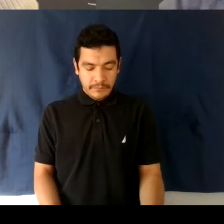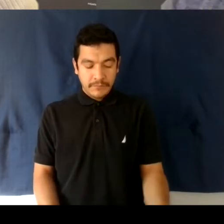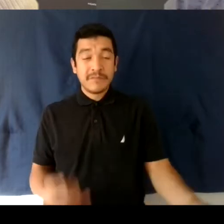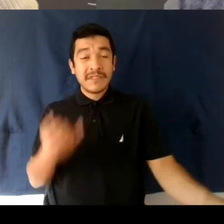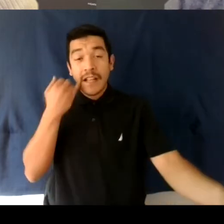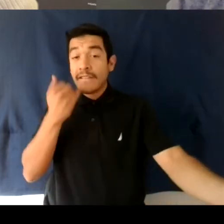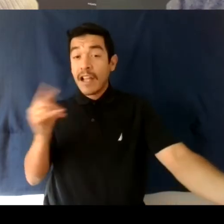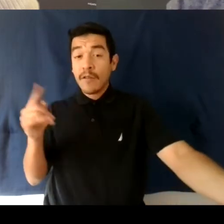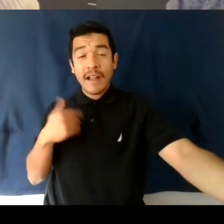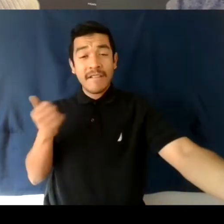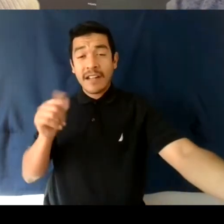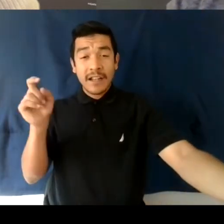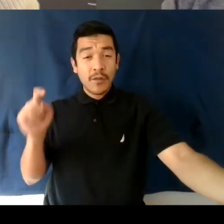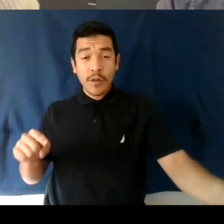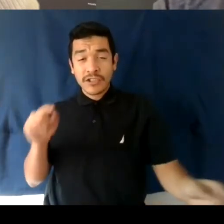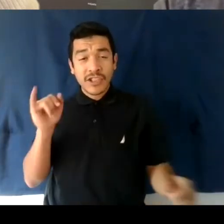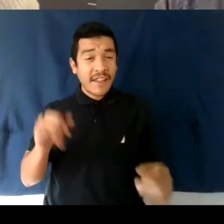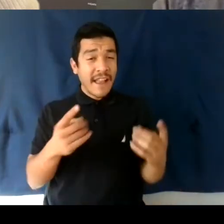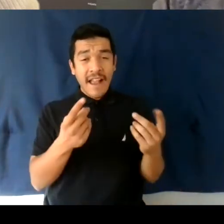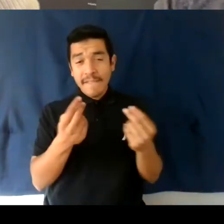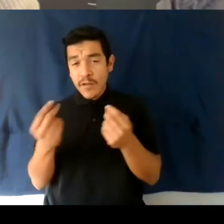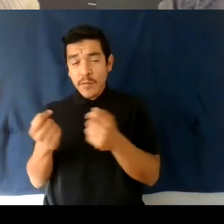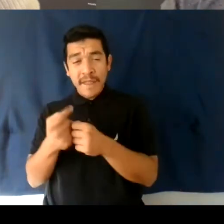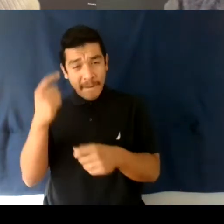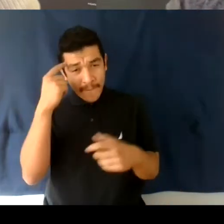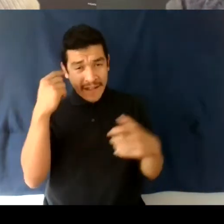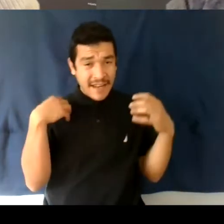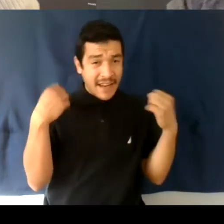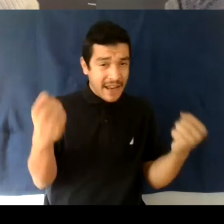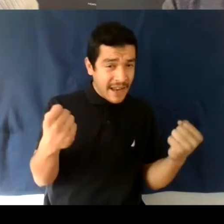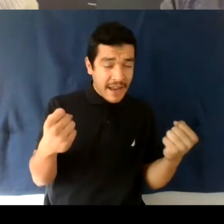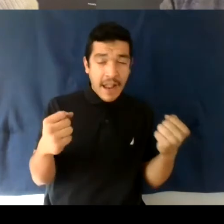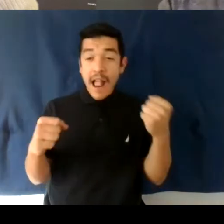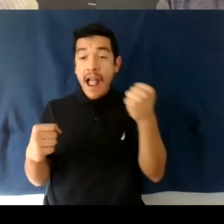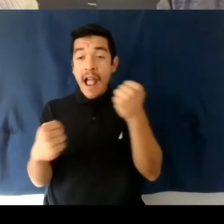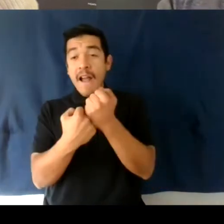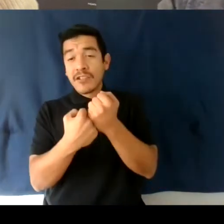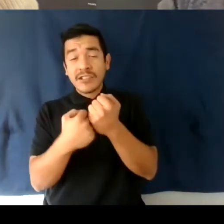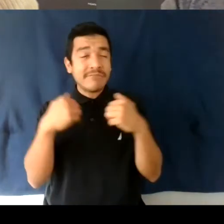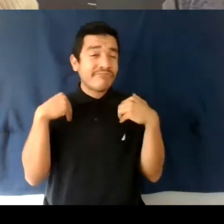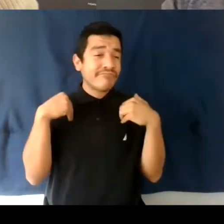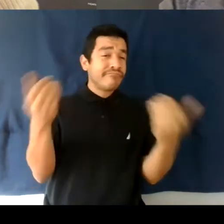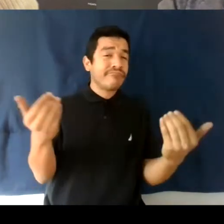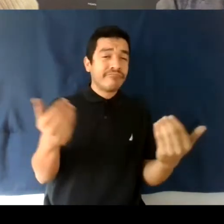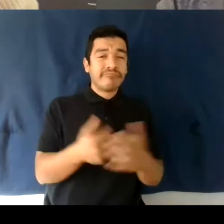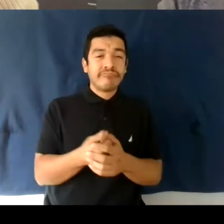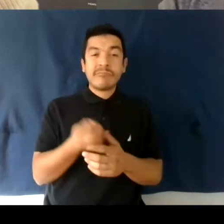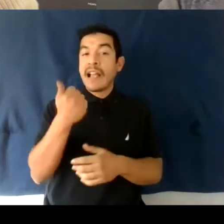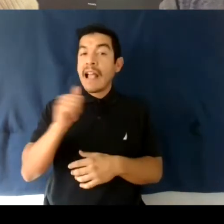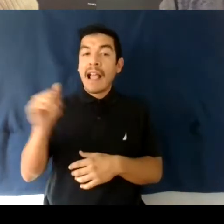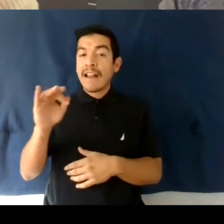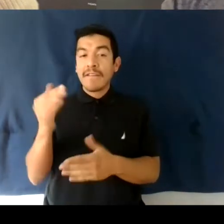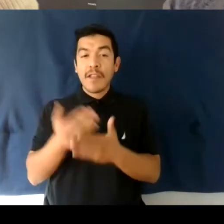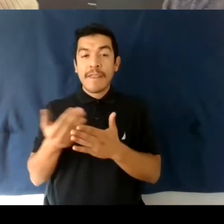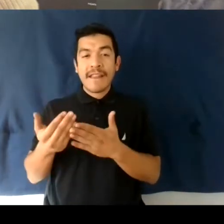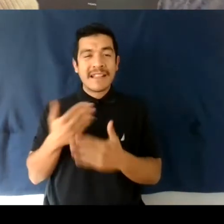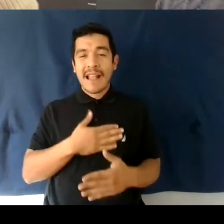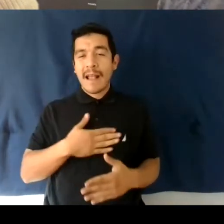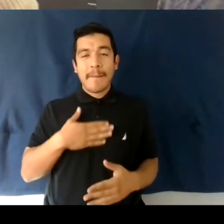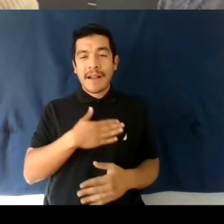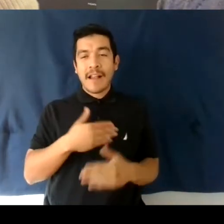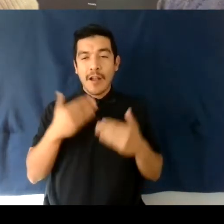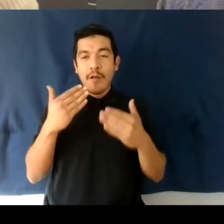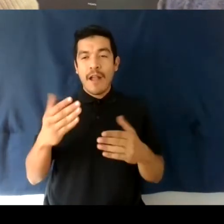definitely that has to do with mental health, advocacy, burnout, any of those things,